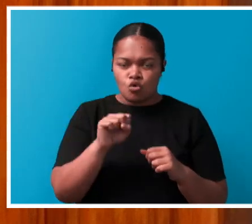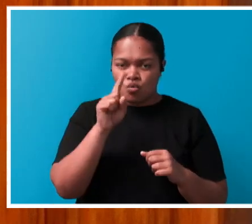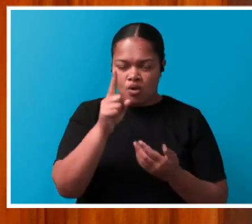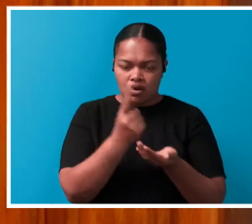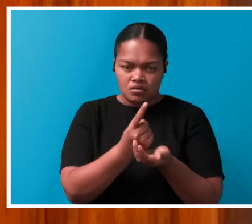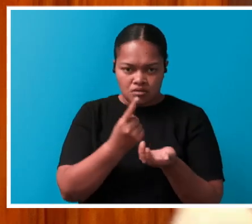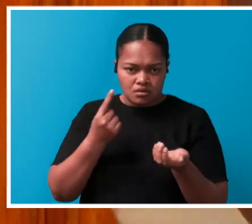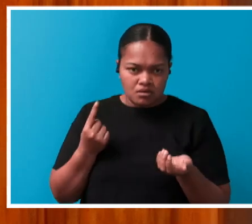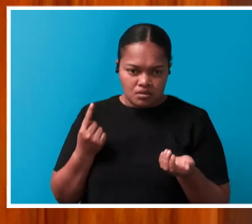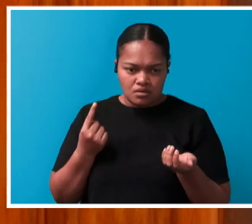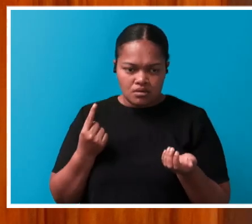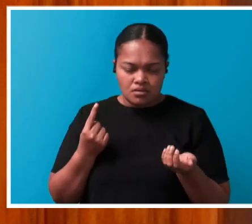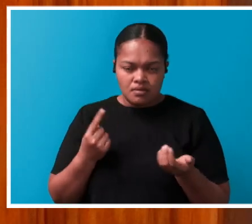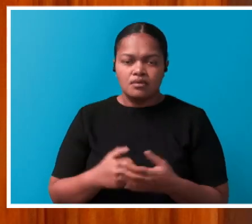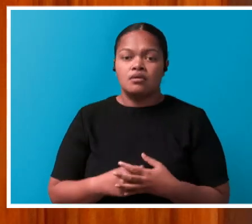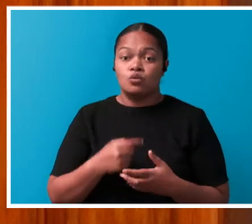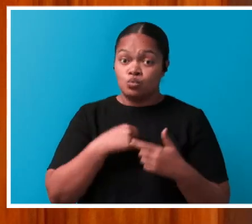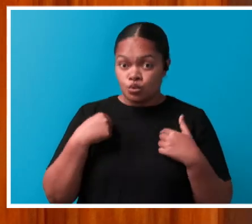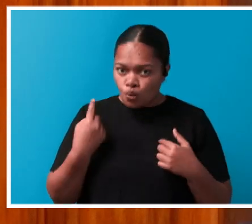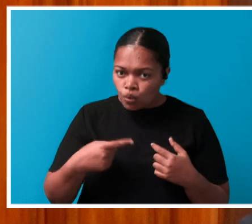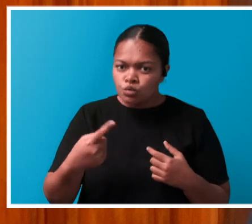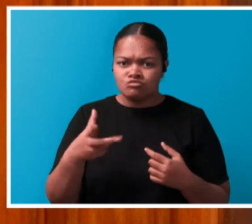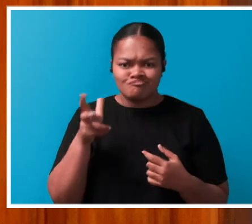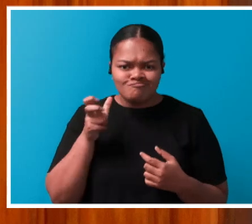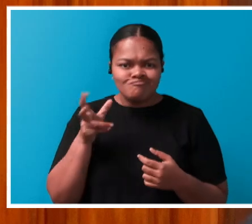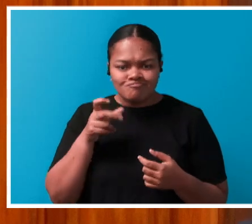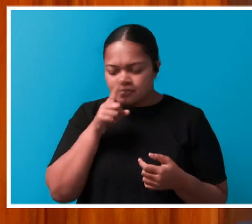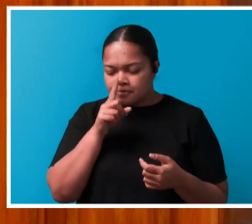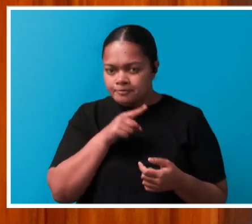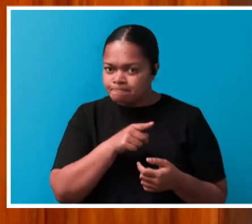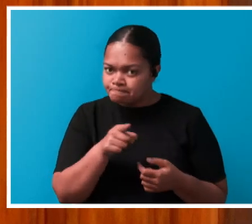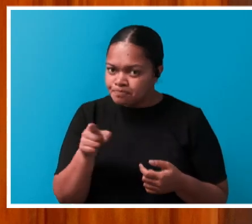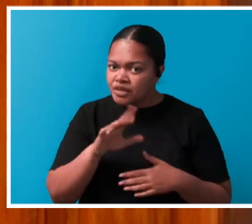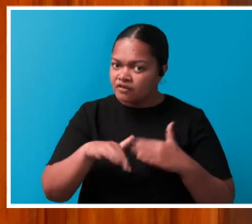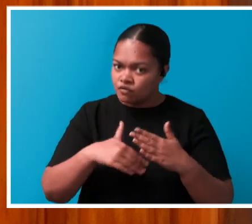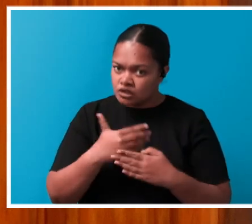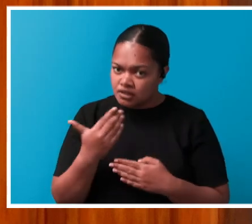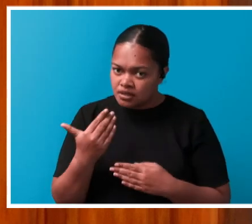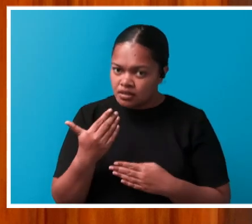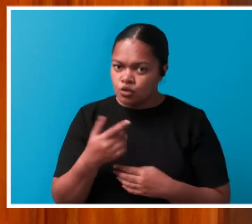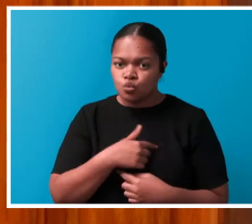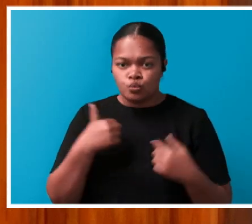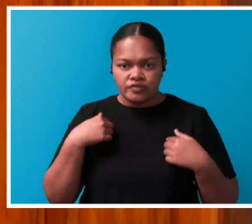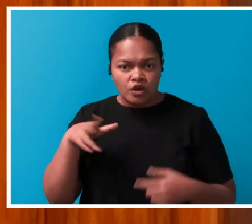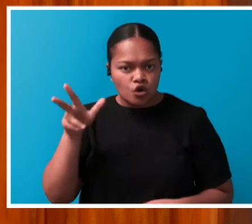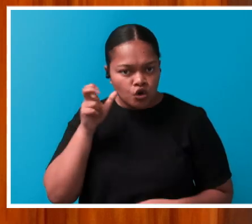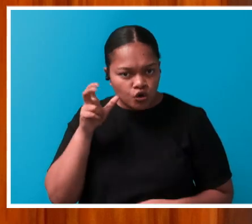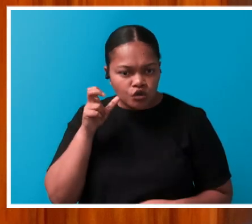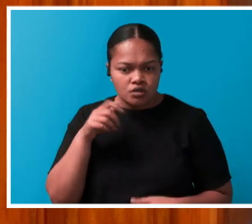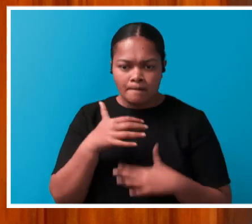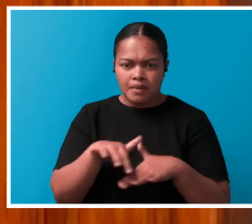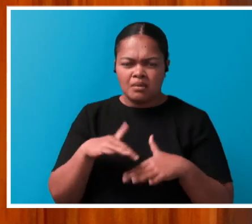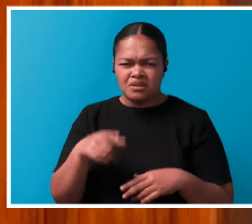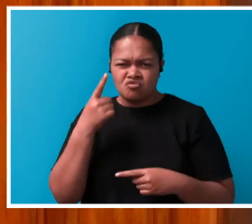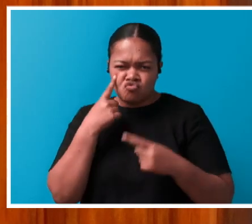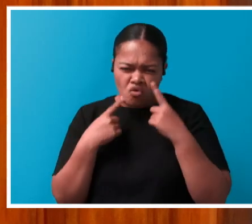Mr. Speaker, sir, we continue to listen to the people every day. We have heard the public outcry